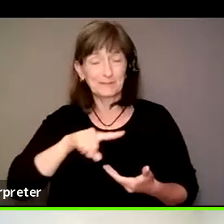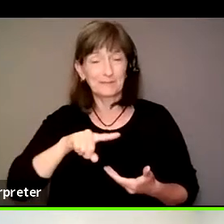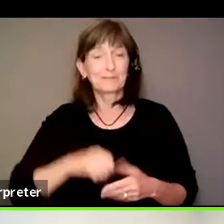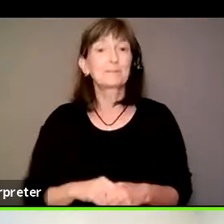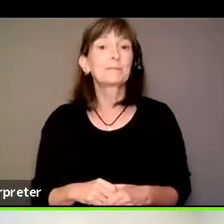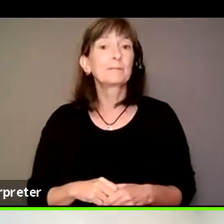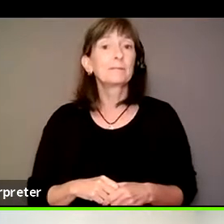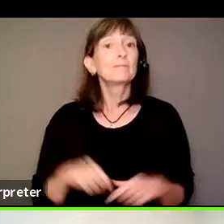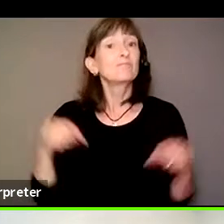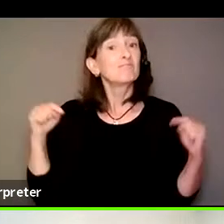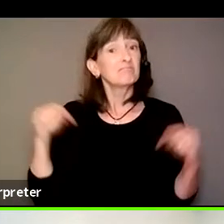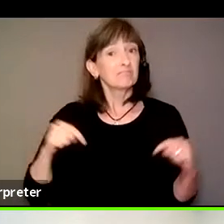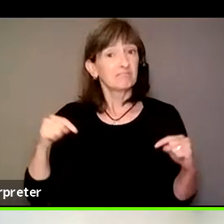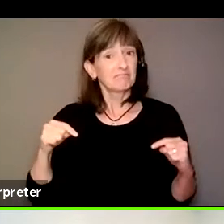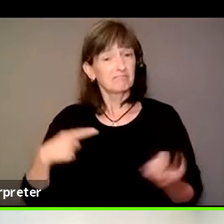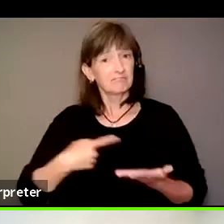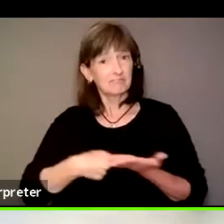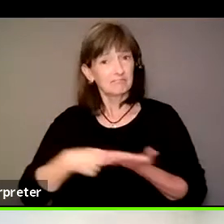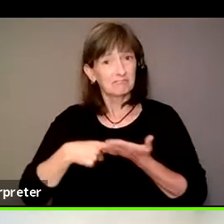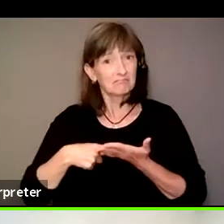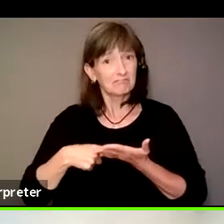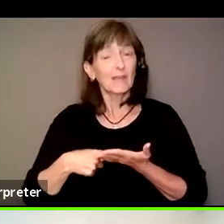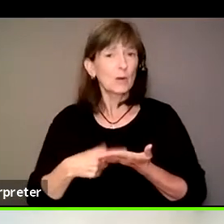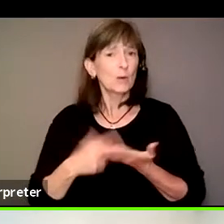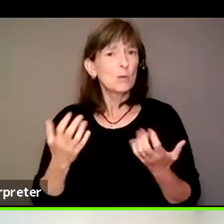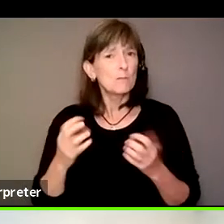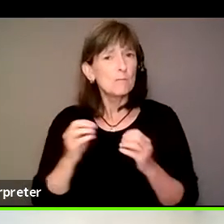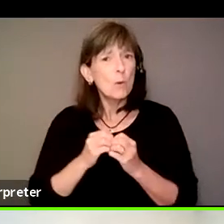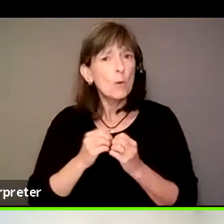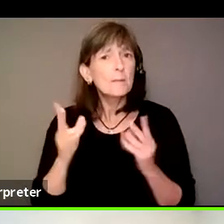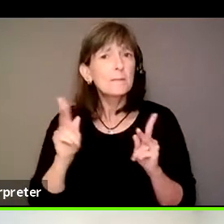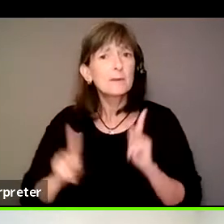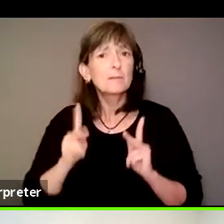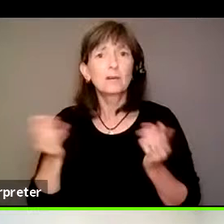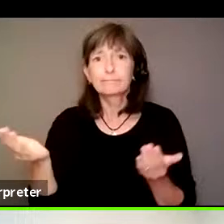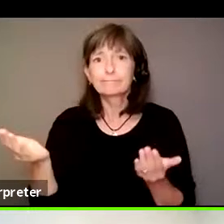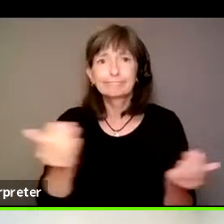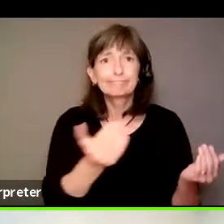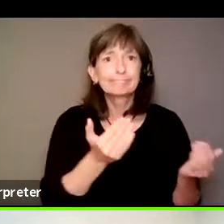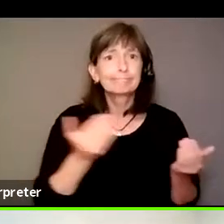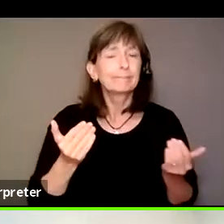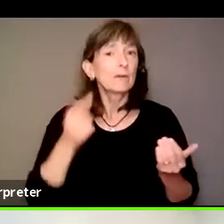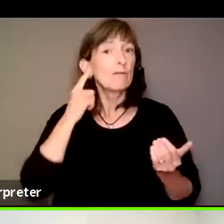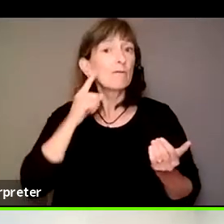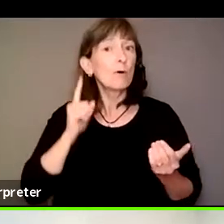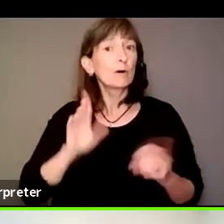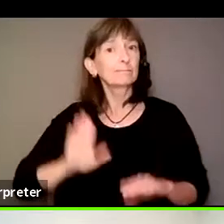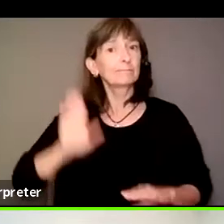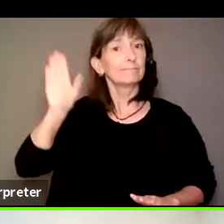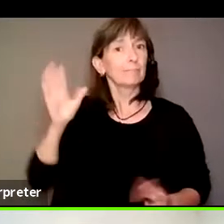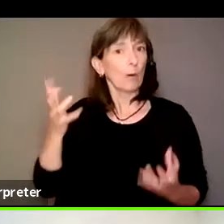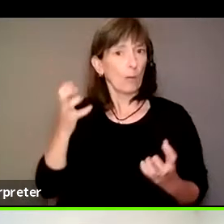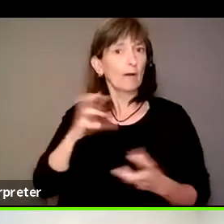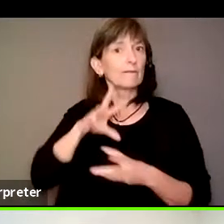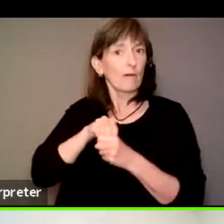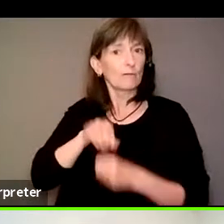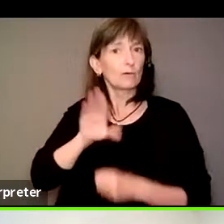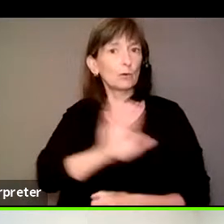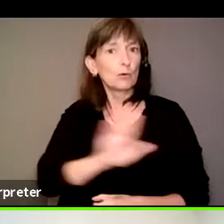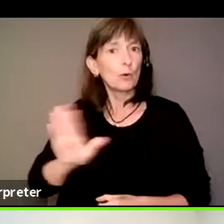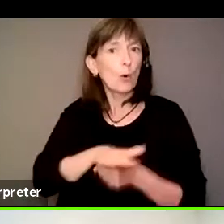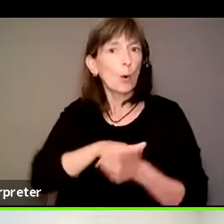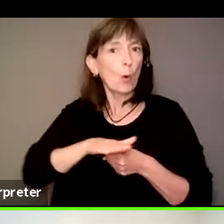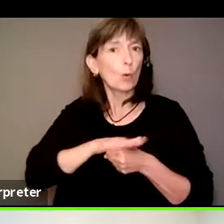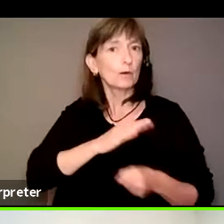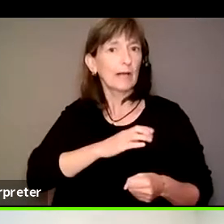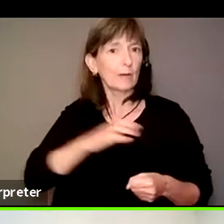goal of what we're up to here is to encourage as many people as possible to put their names forward for the election. So with that in mind, I think we'll